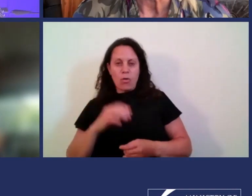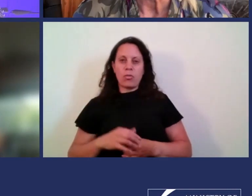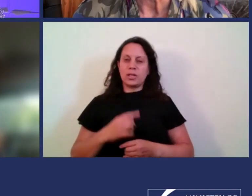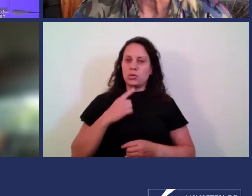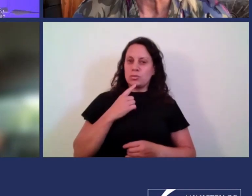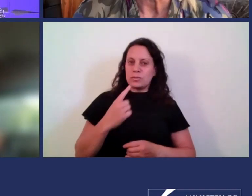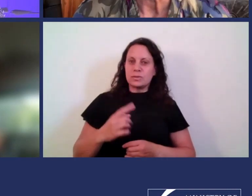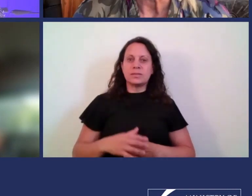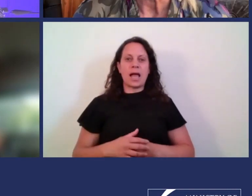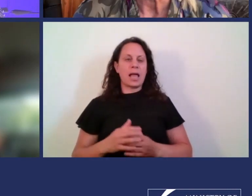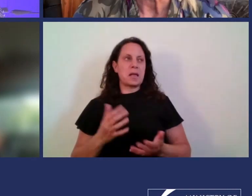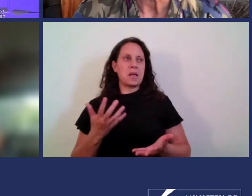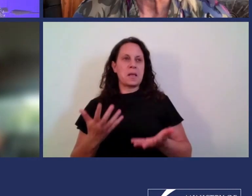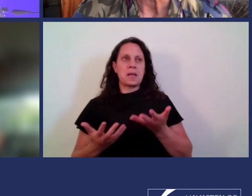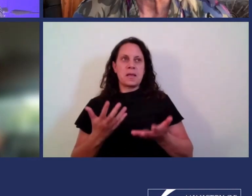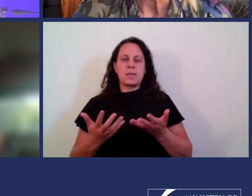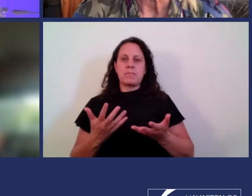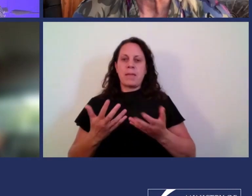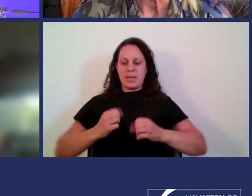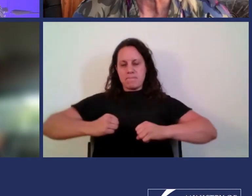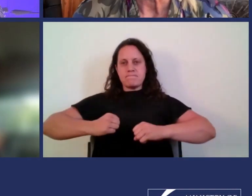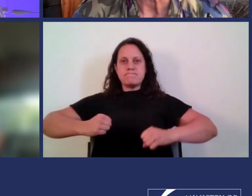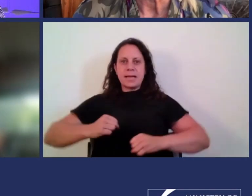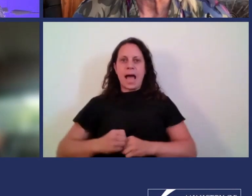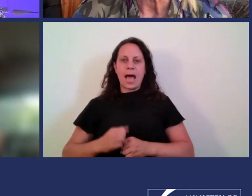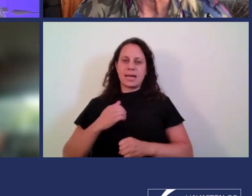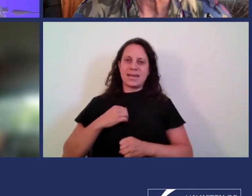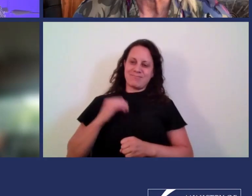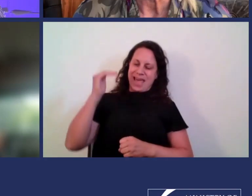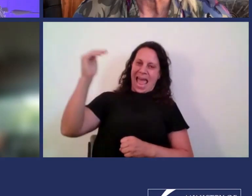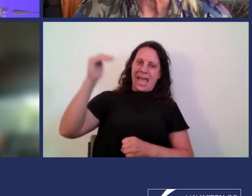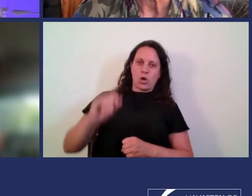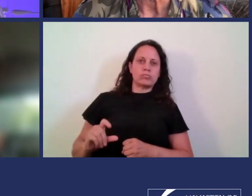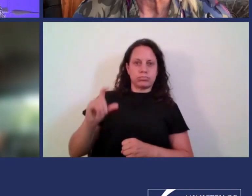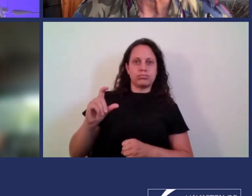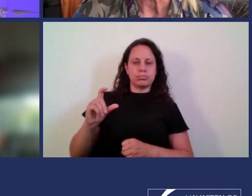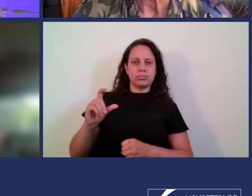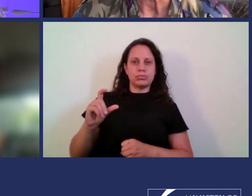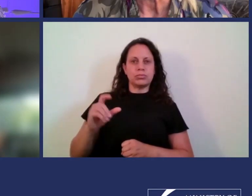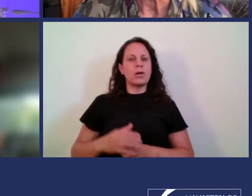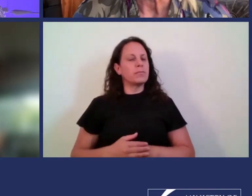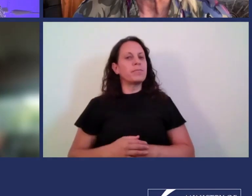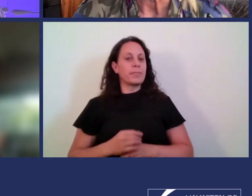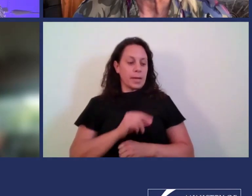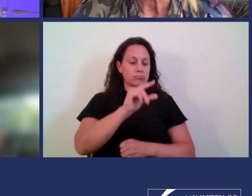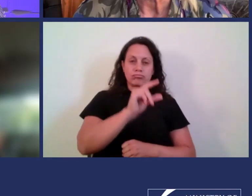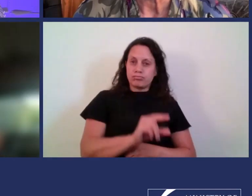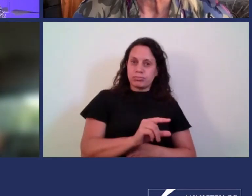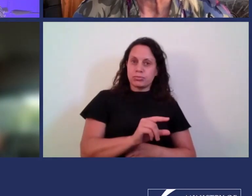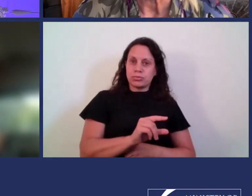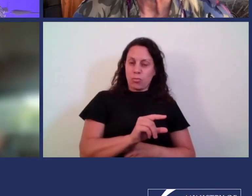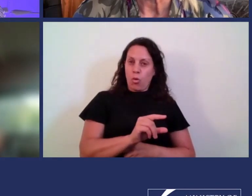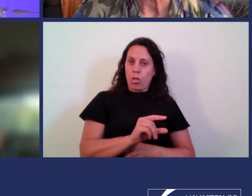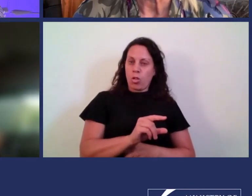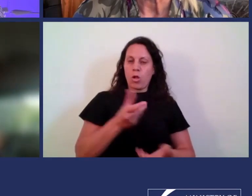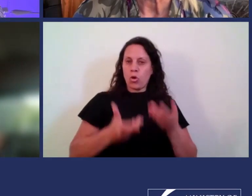good immune response because maybe they need a bigger dose, just be assured that the reason for the smaller dose is not based on size. It's actually based on how